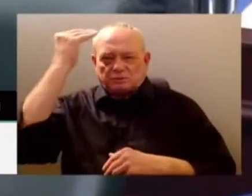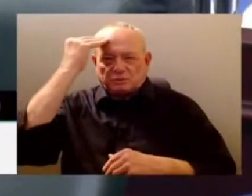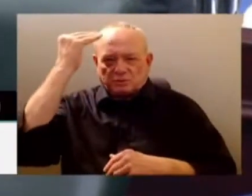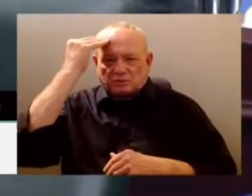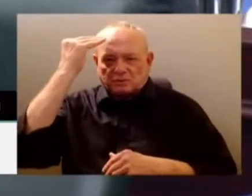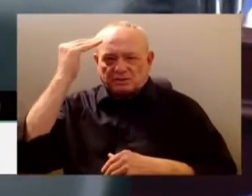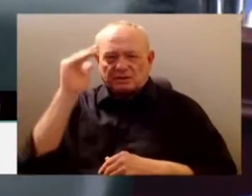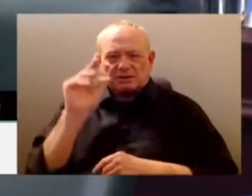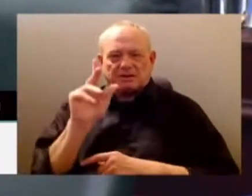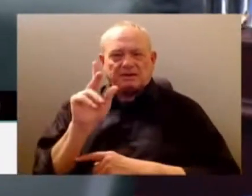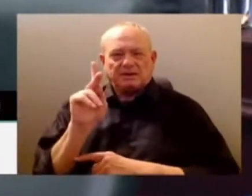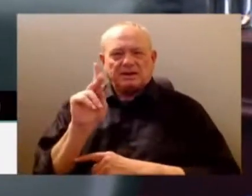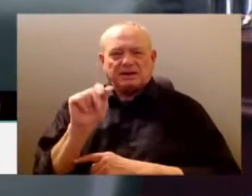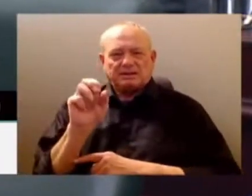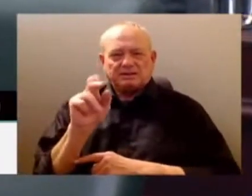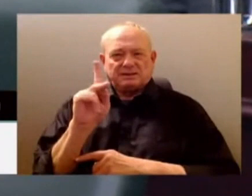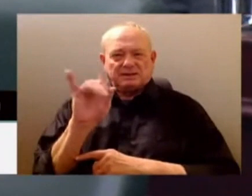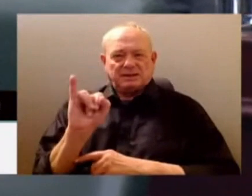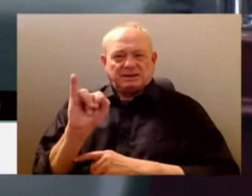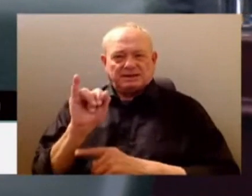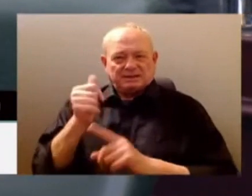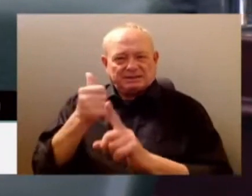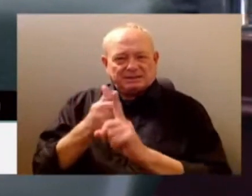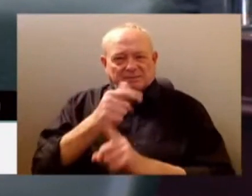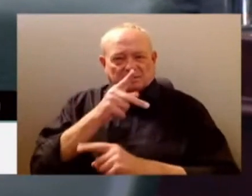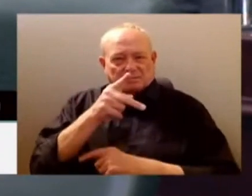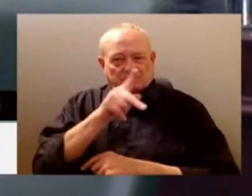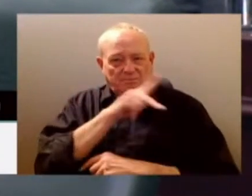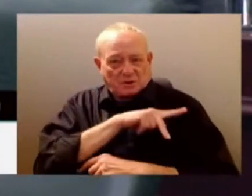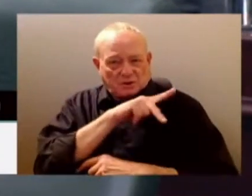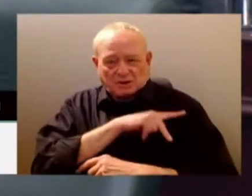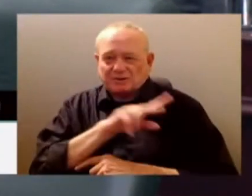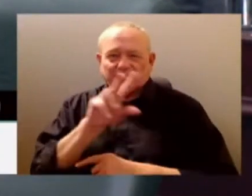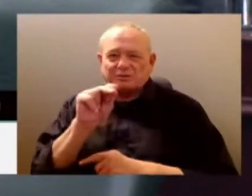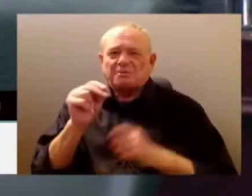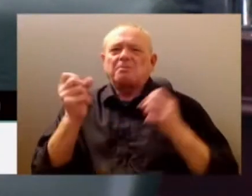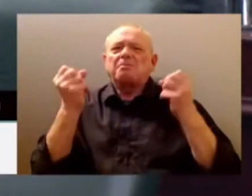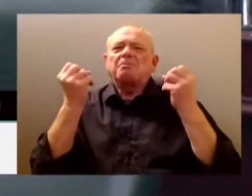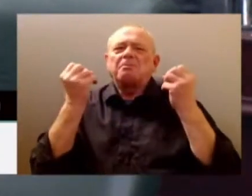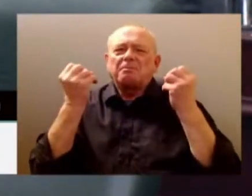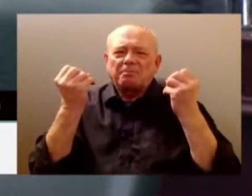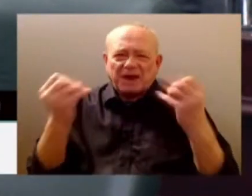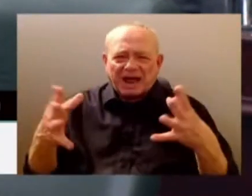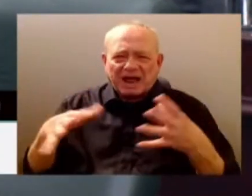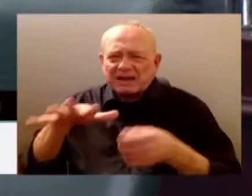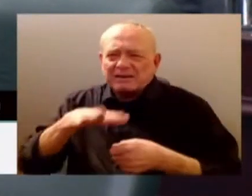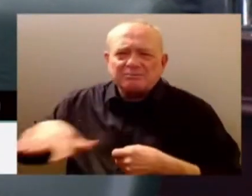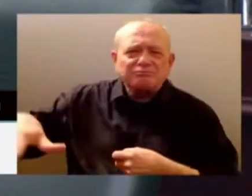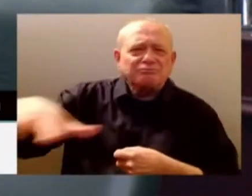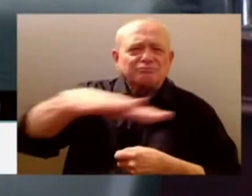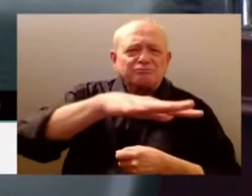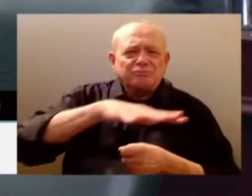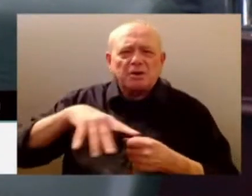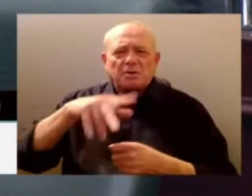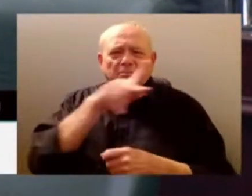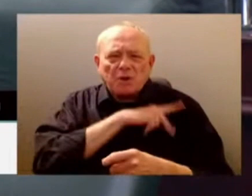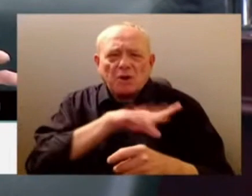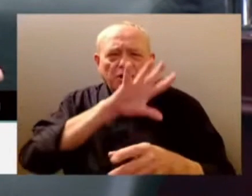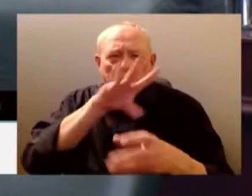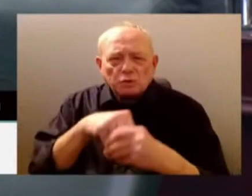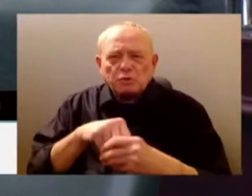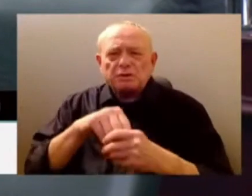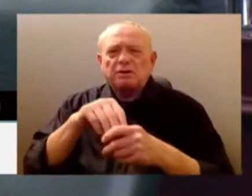itself, but within that park, there's multiple provincial parks and provincial recreation areas and ecological reserves. And so when we look at